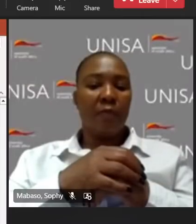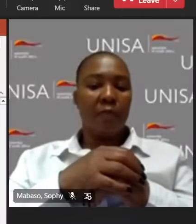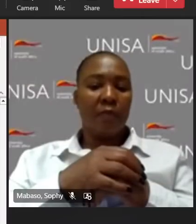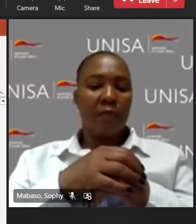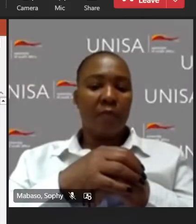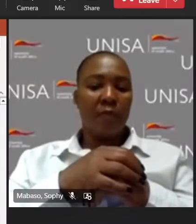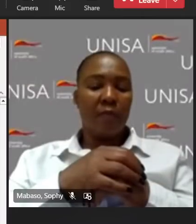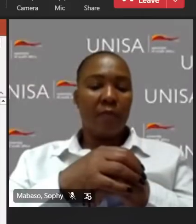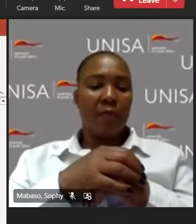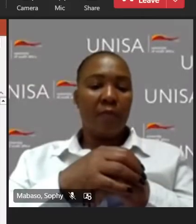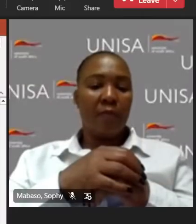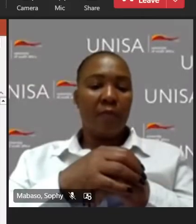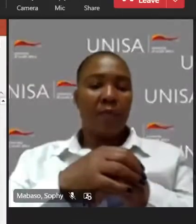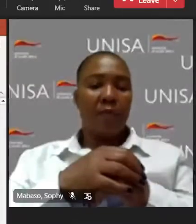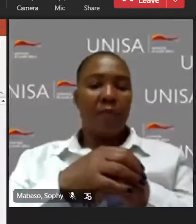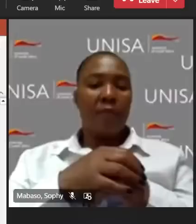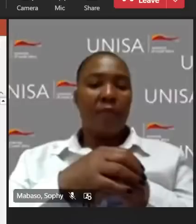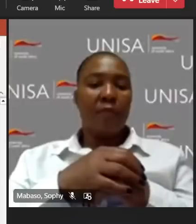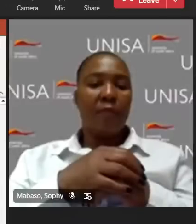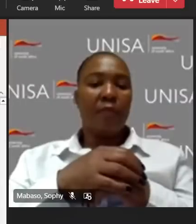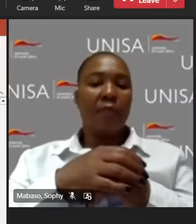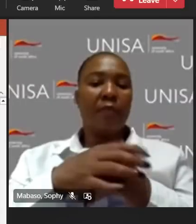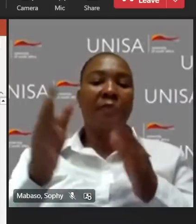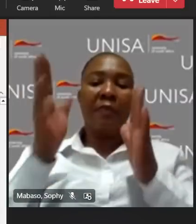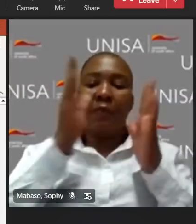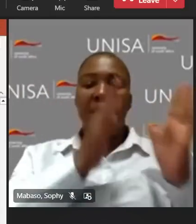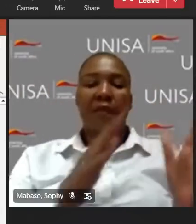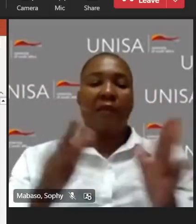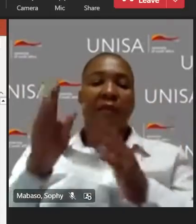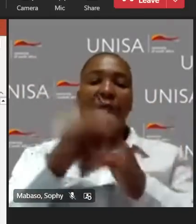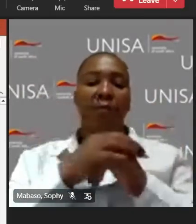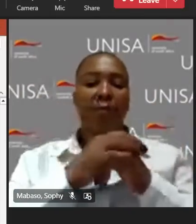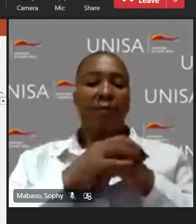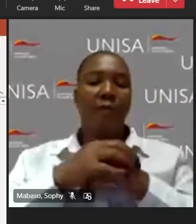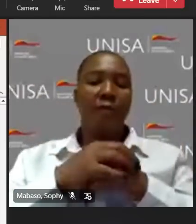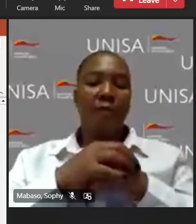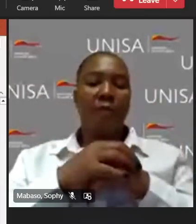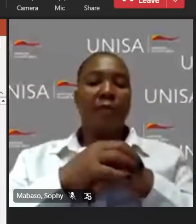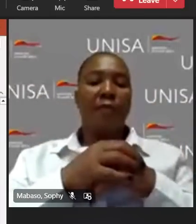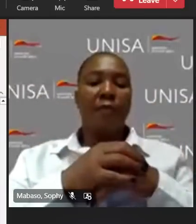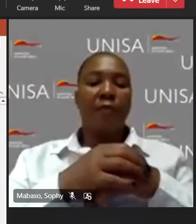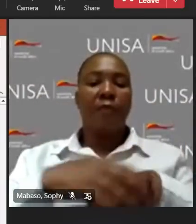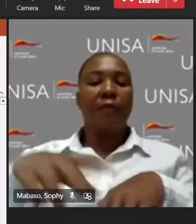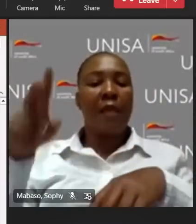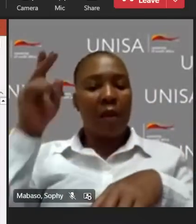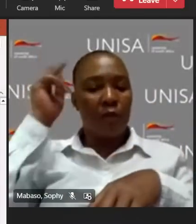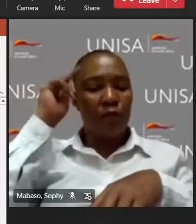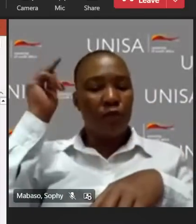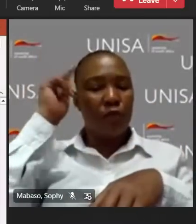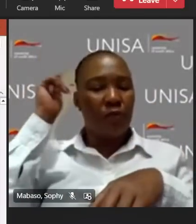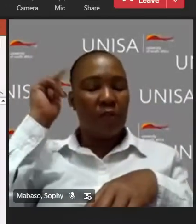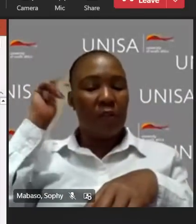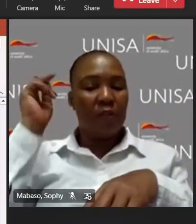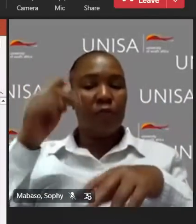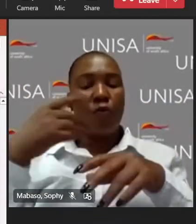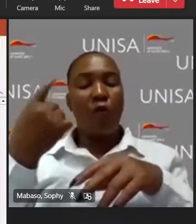next slide, acknowledgement of debt. So acknowledgement of debt